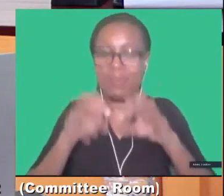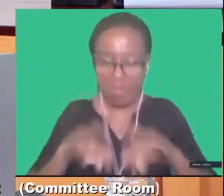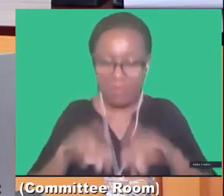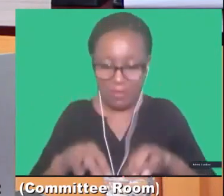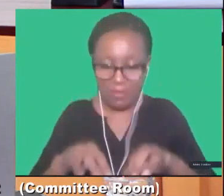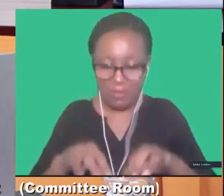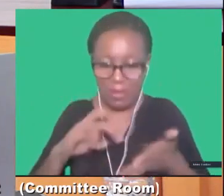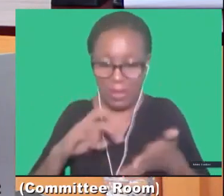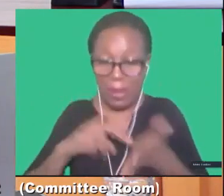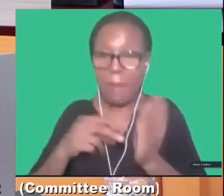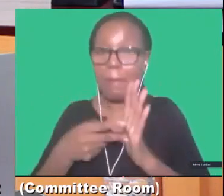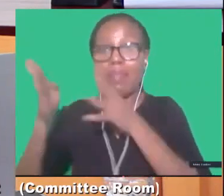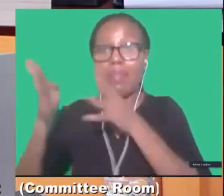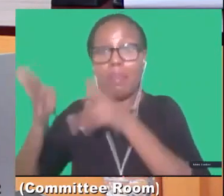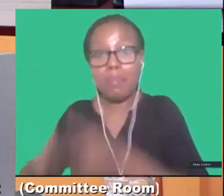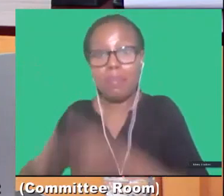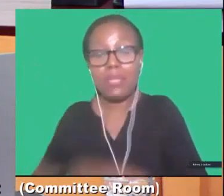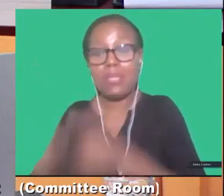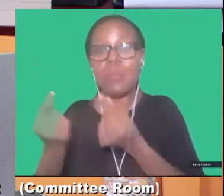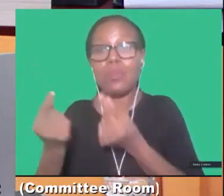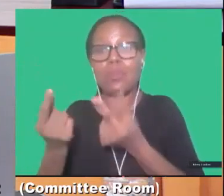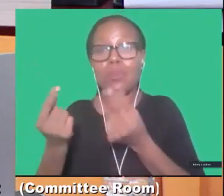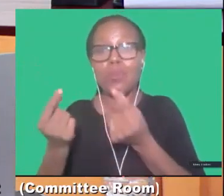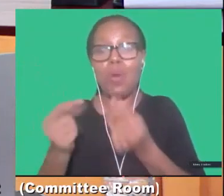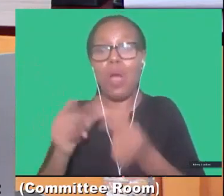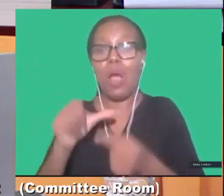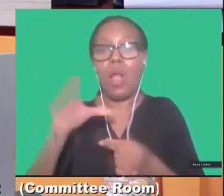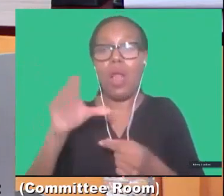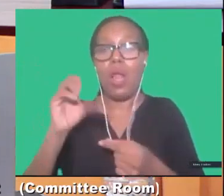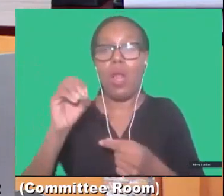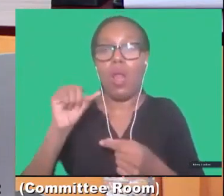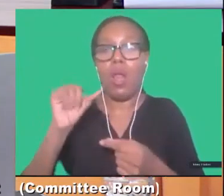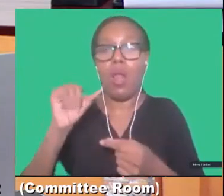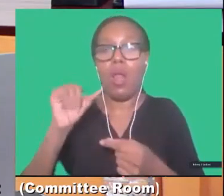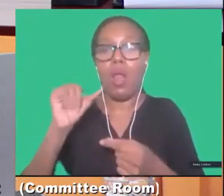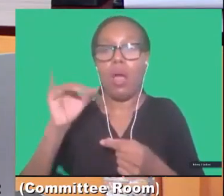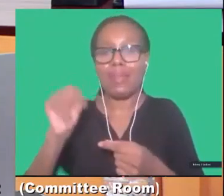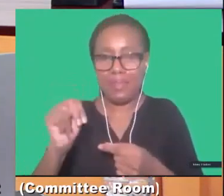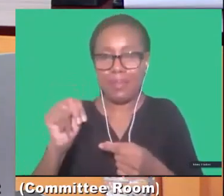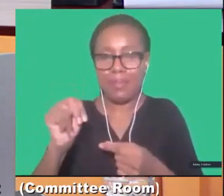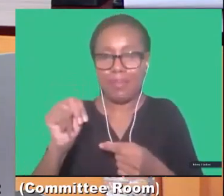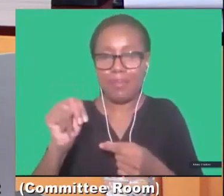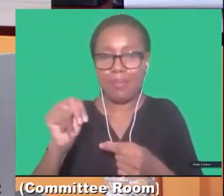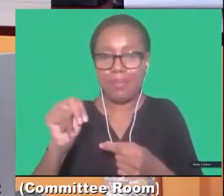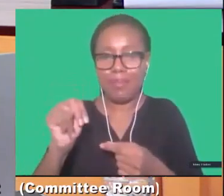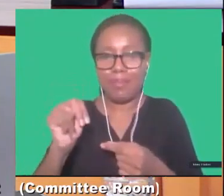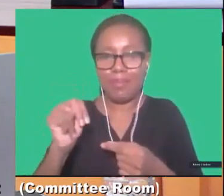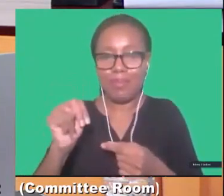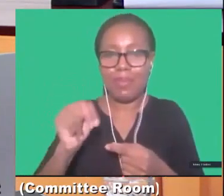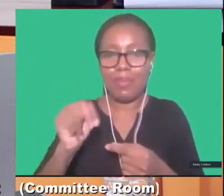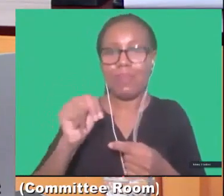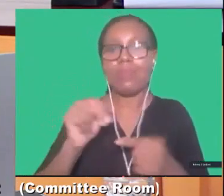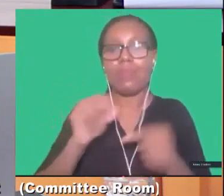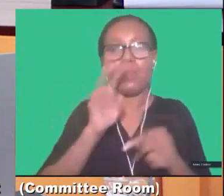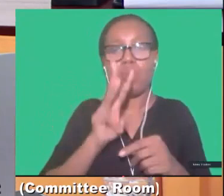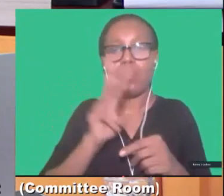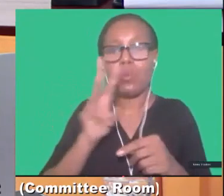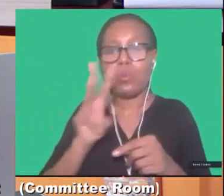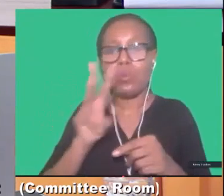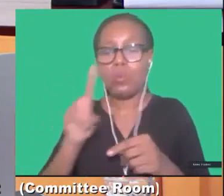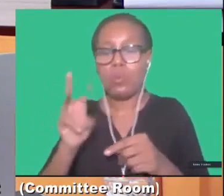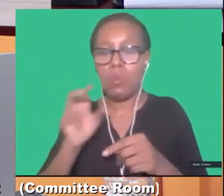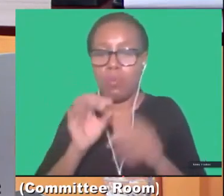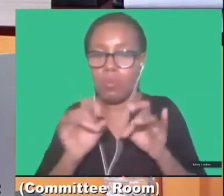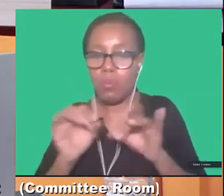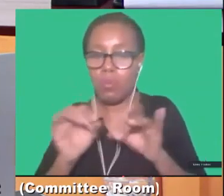log in to the website. You just select whichever transaction you're doing. All of the information is